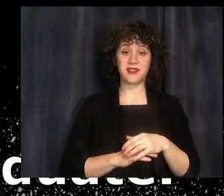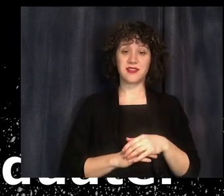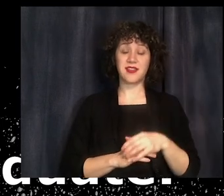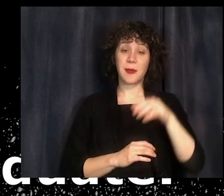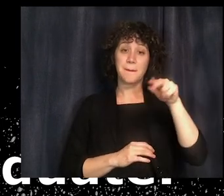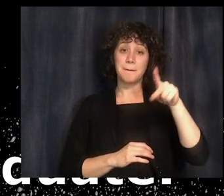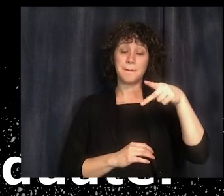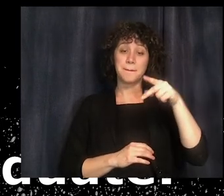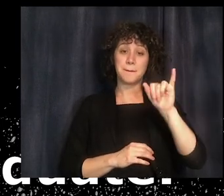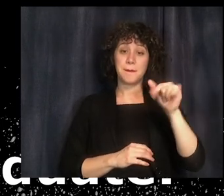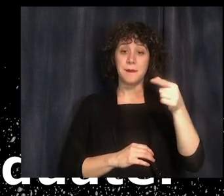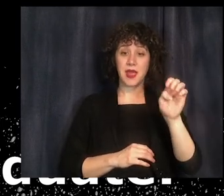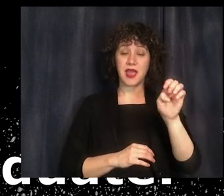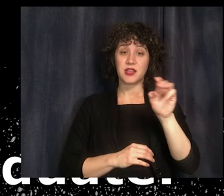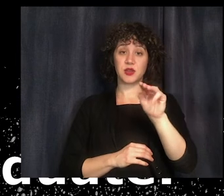Paige Martinez,